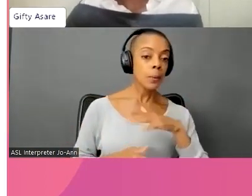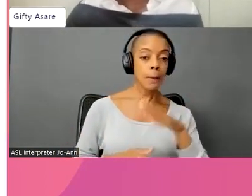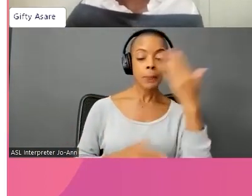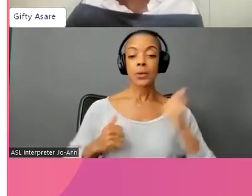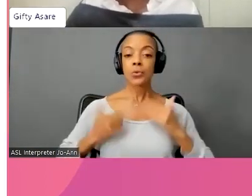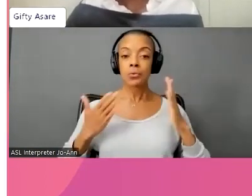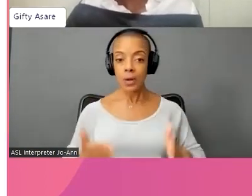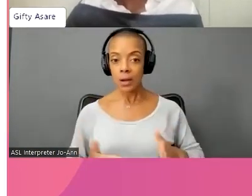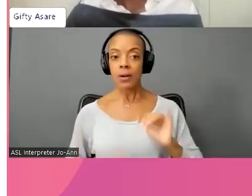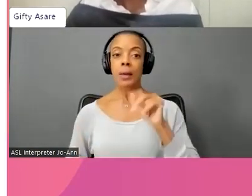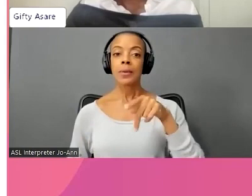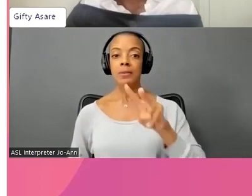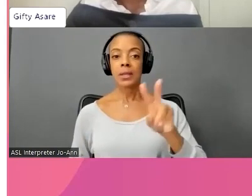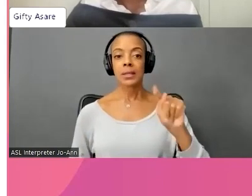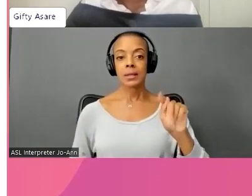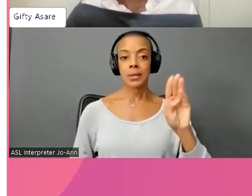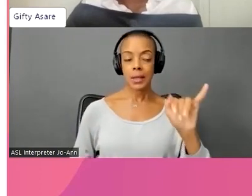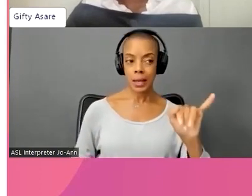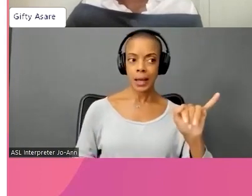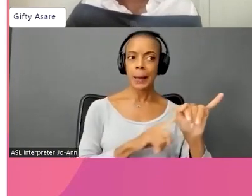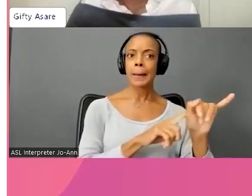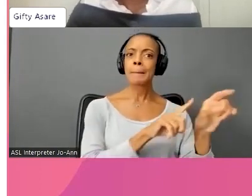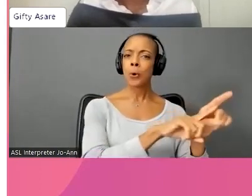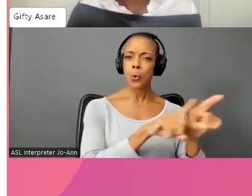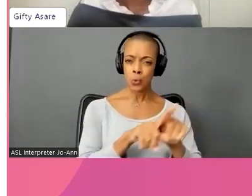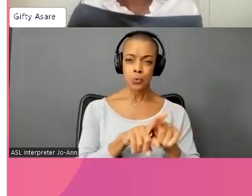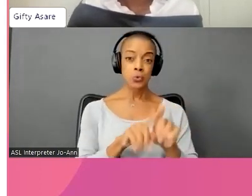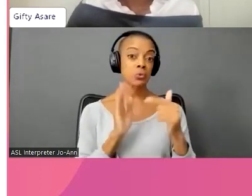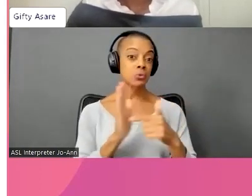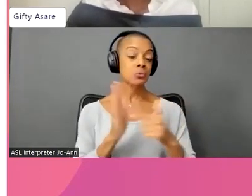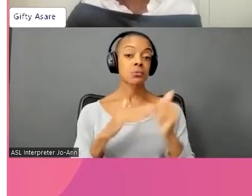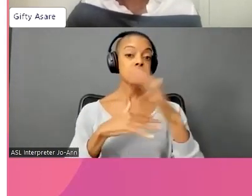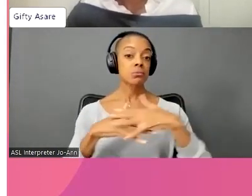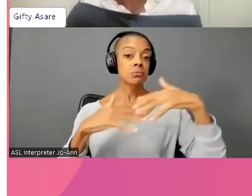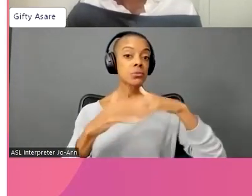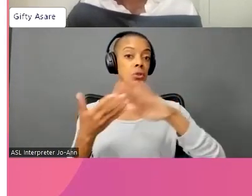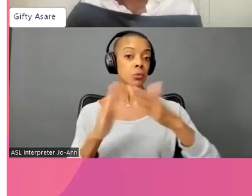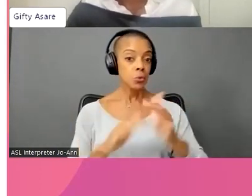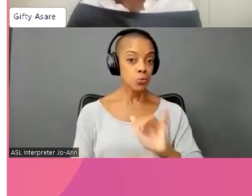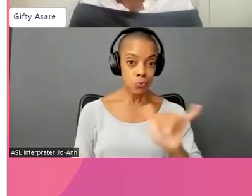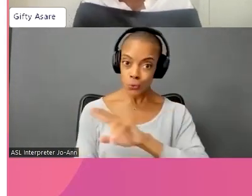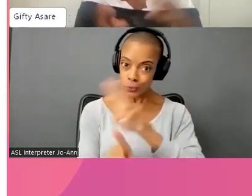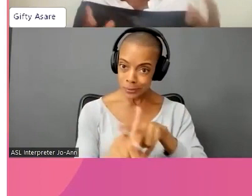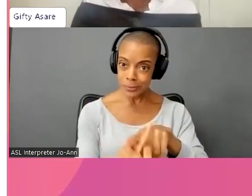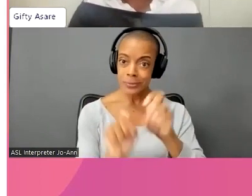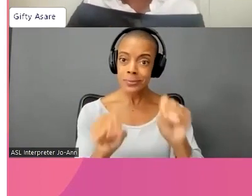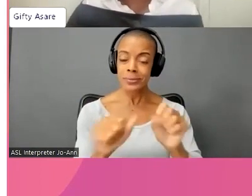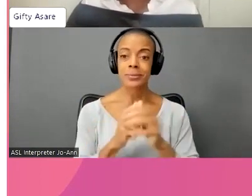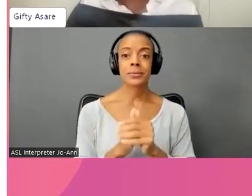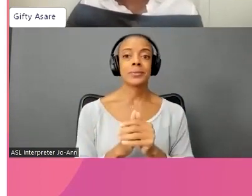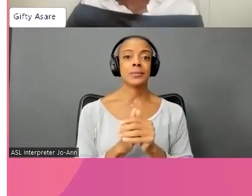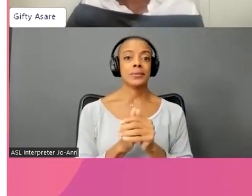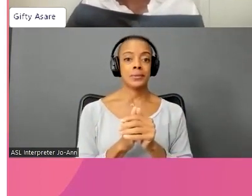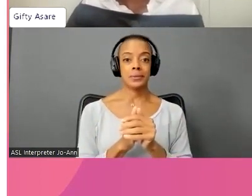of IPV TBI, I think this goes to say for example, Indigenous communities as well. And so we're accomplices